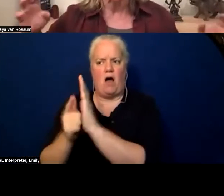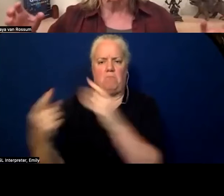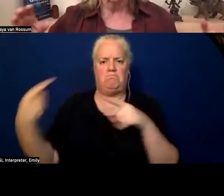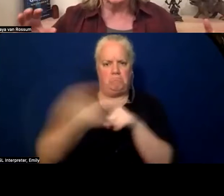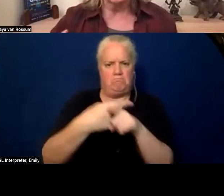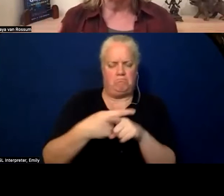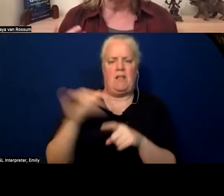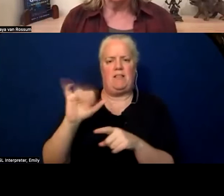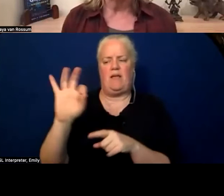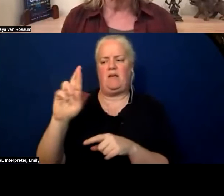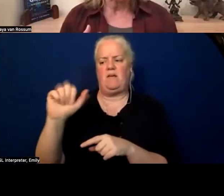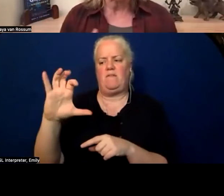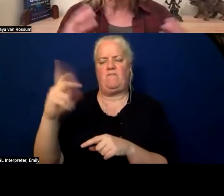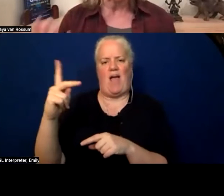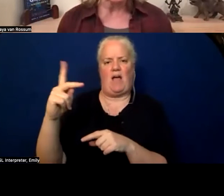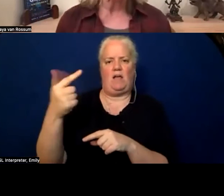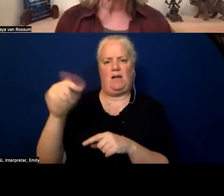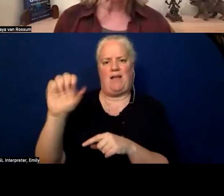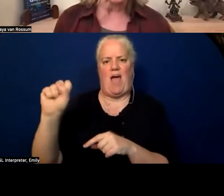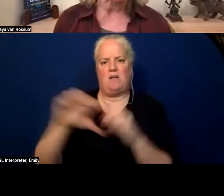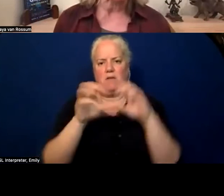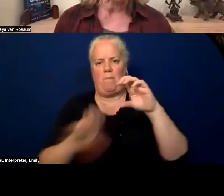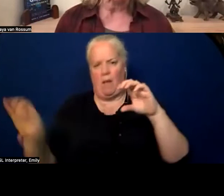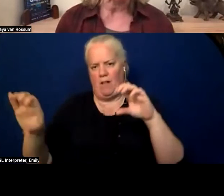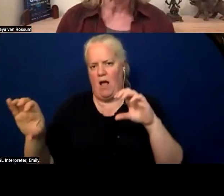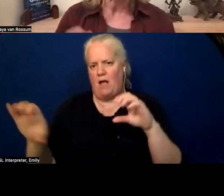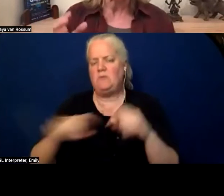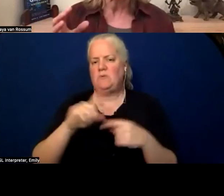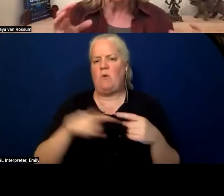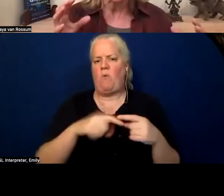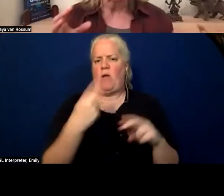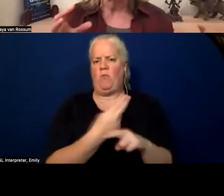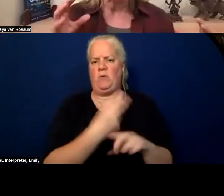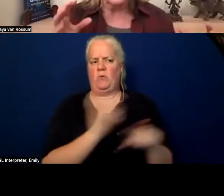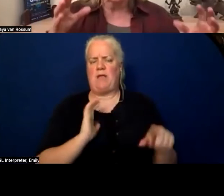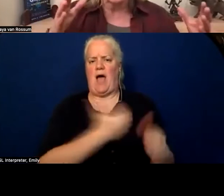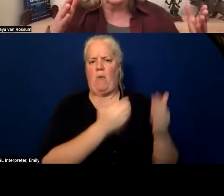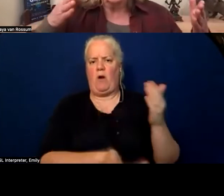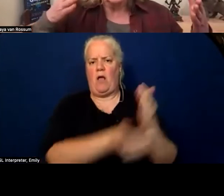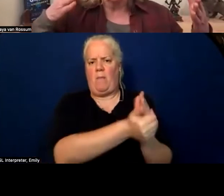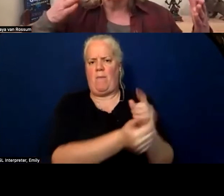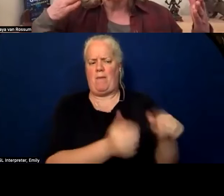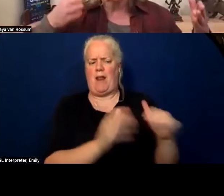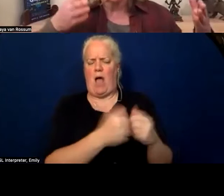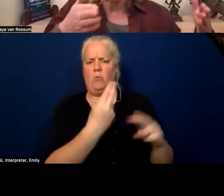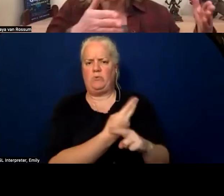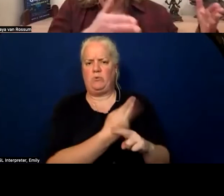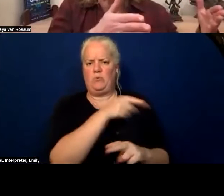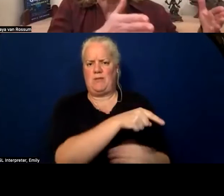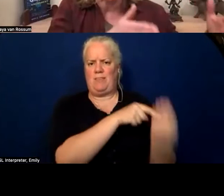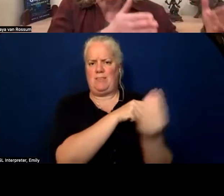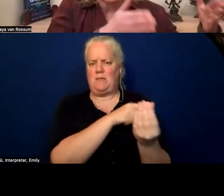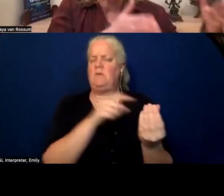we're looking at how and when we're going to utilize the amendment, we do need to be mindful and make sure we are